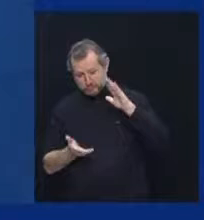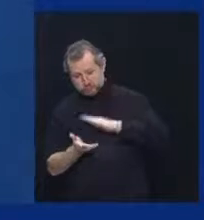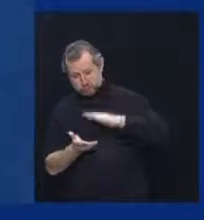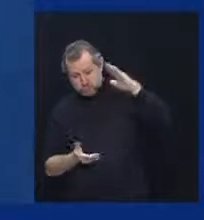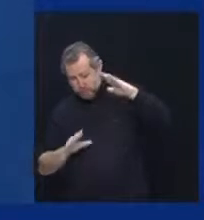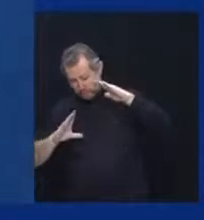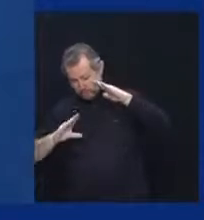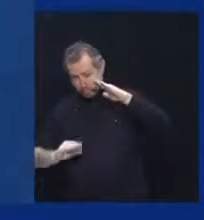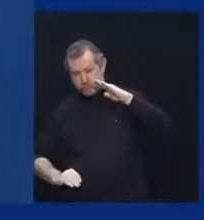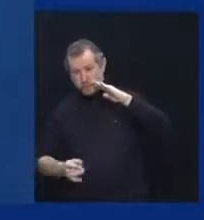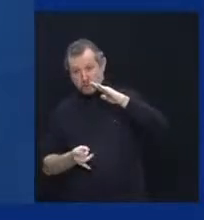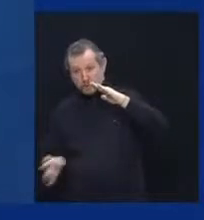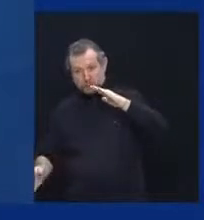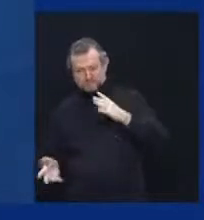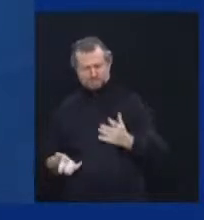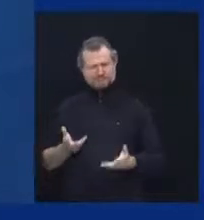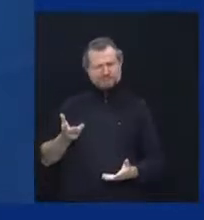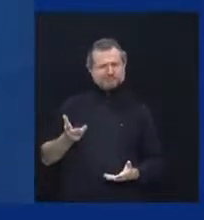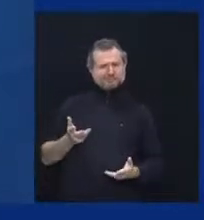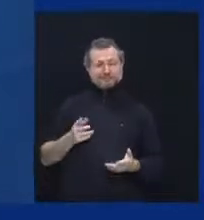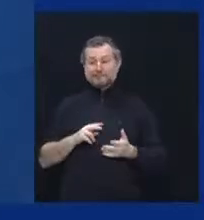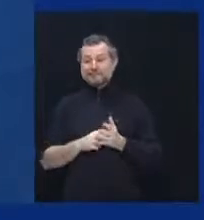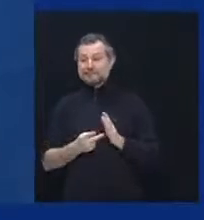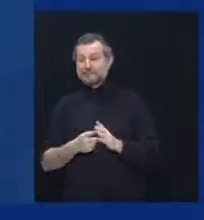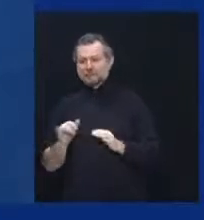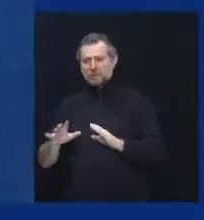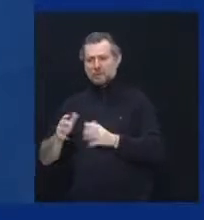hero to any one group on that list.